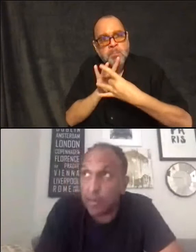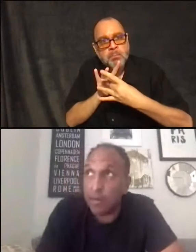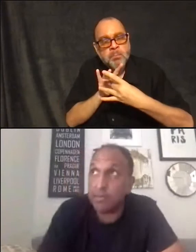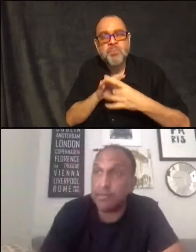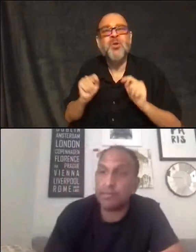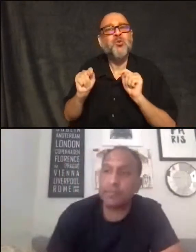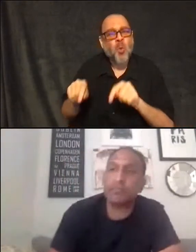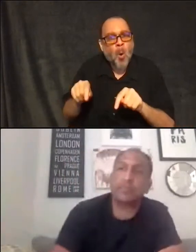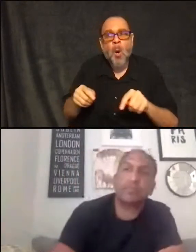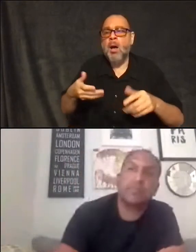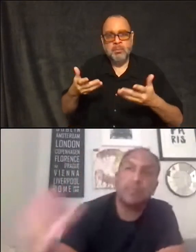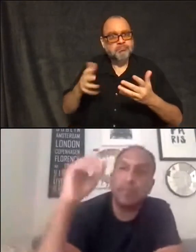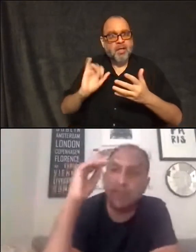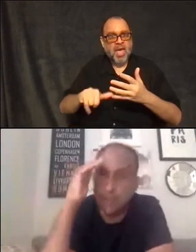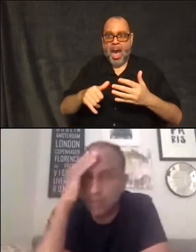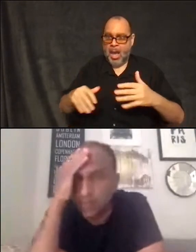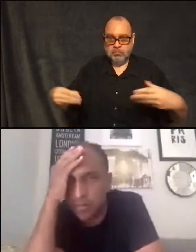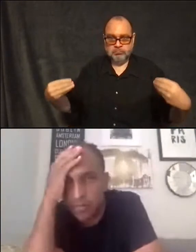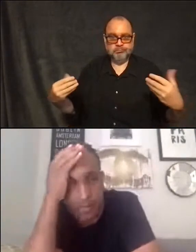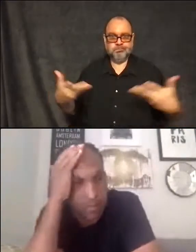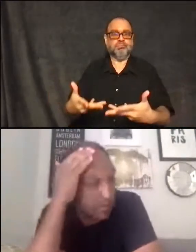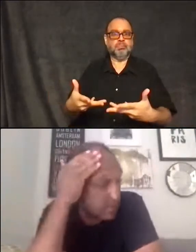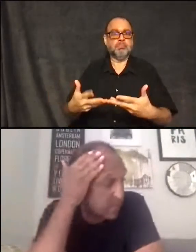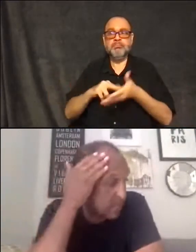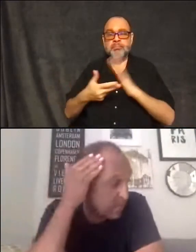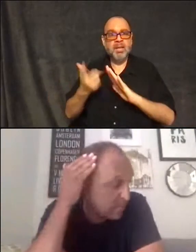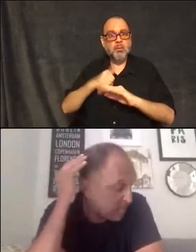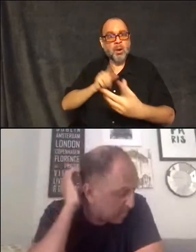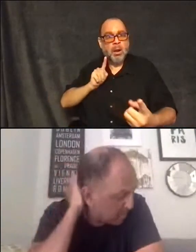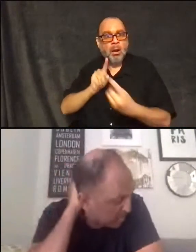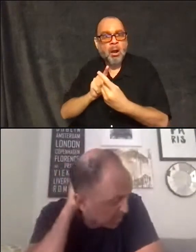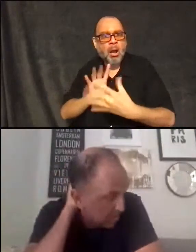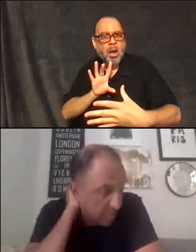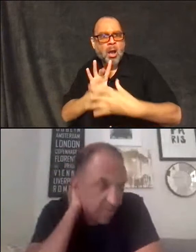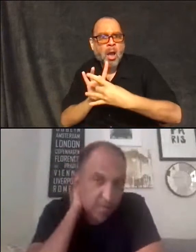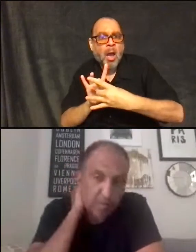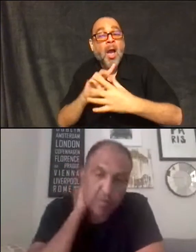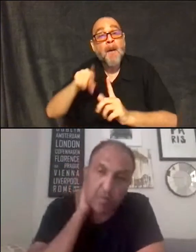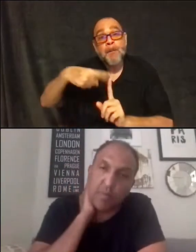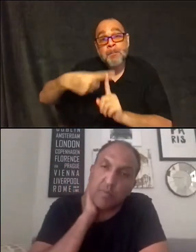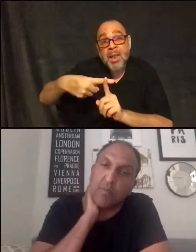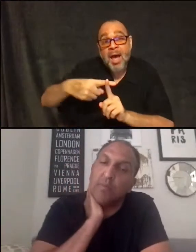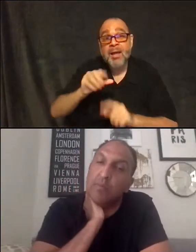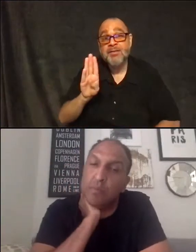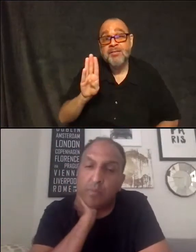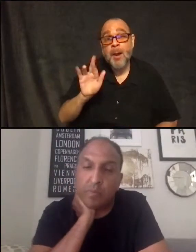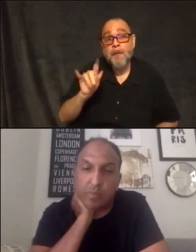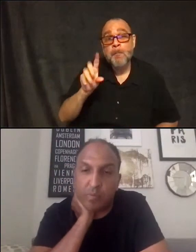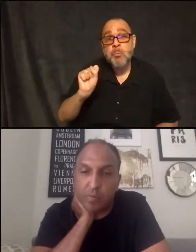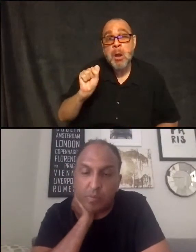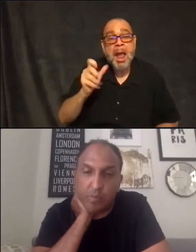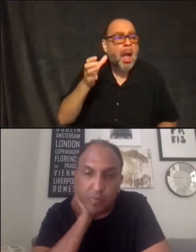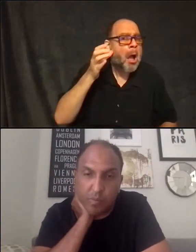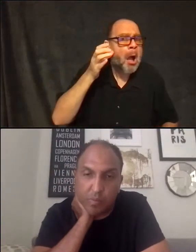our counterparts, business partners, but brands are able to listen in to see what's valuable. Because